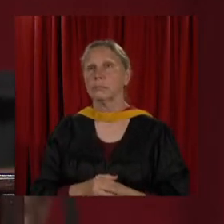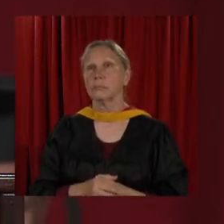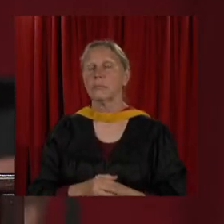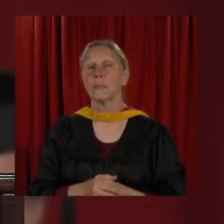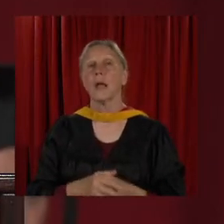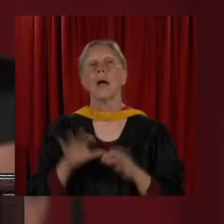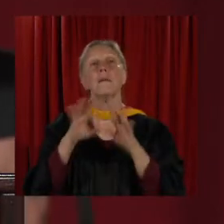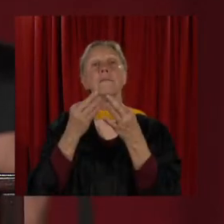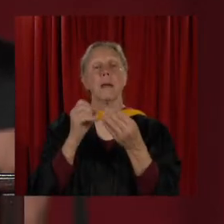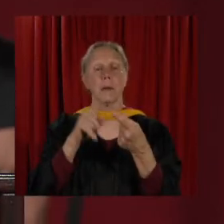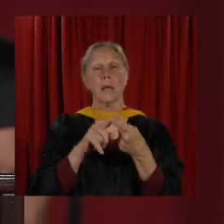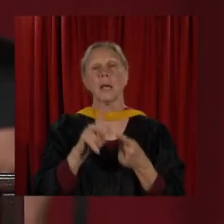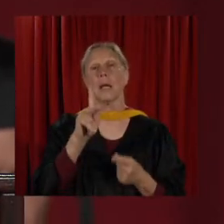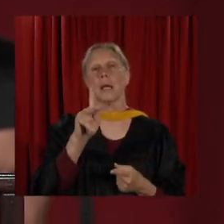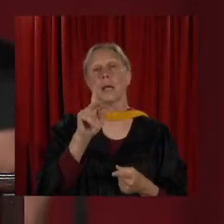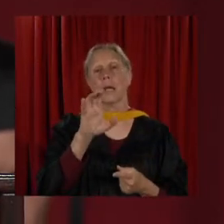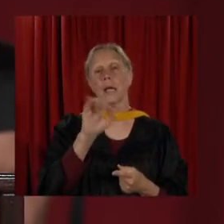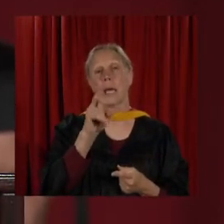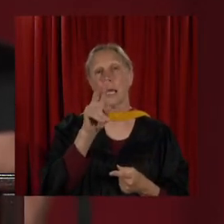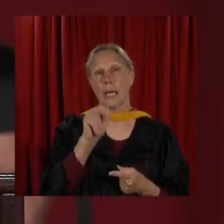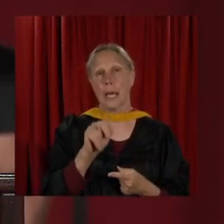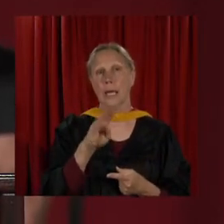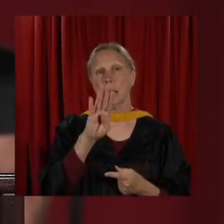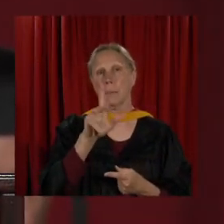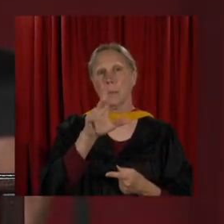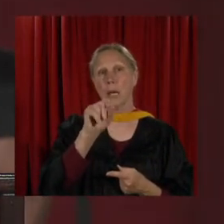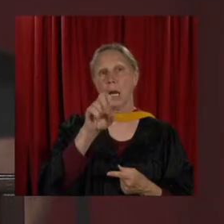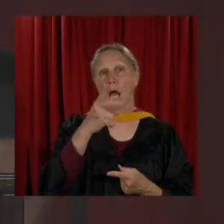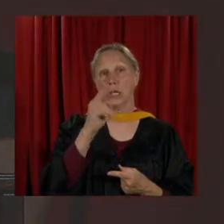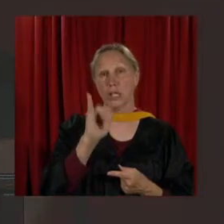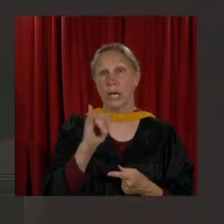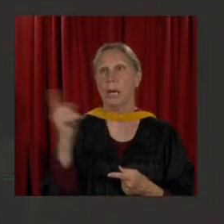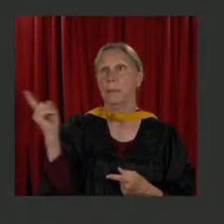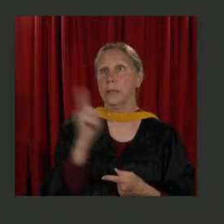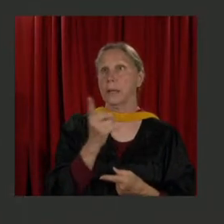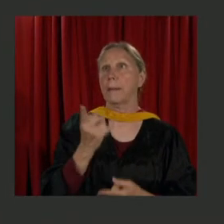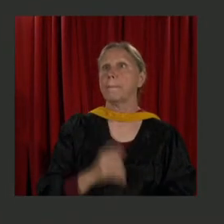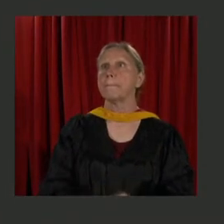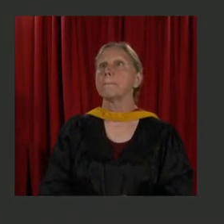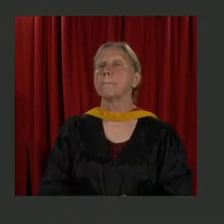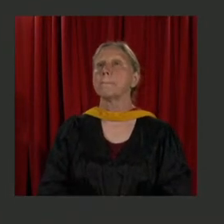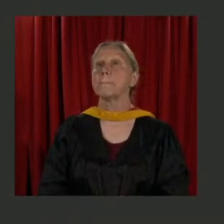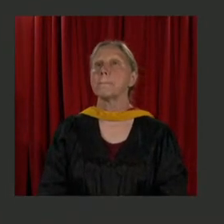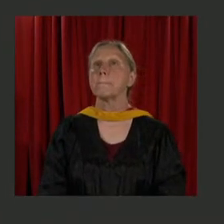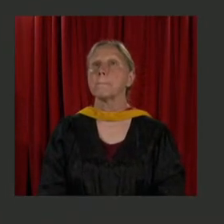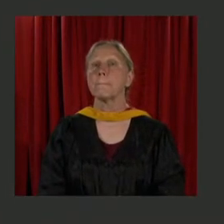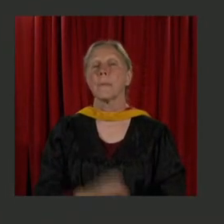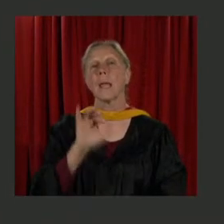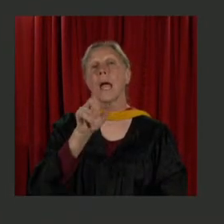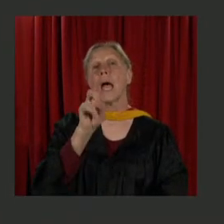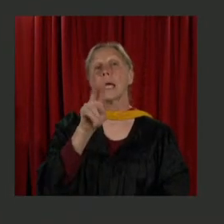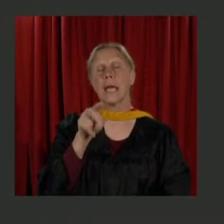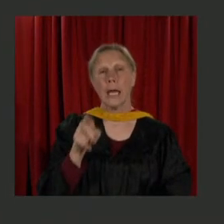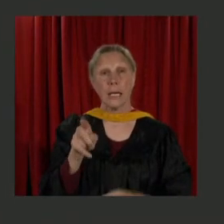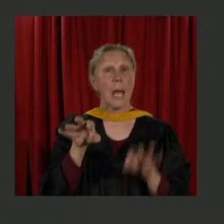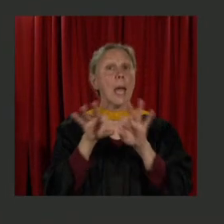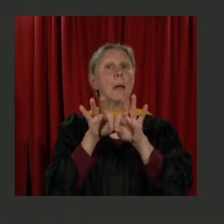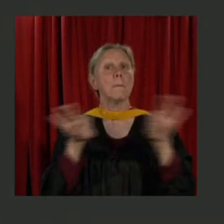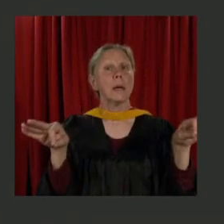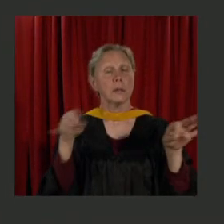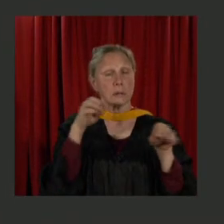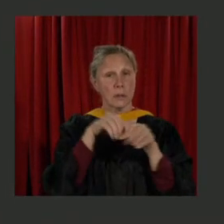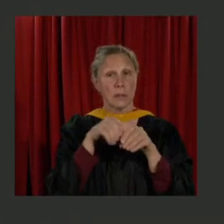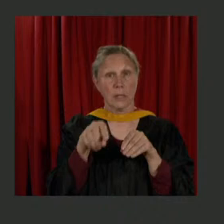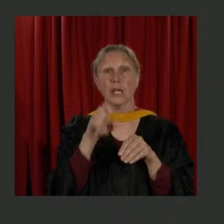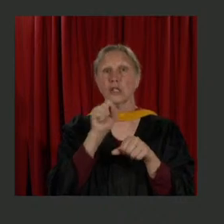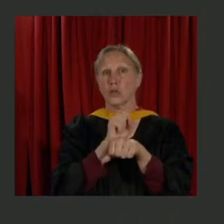Will the family of Caden Balashki please come to the platform? Caden was seeking a Bachelor of Social Work